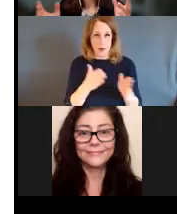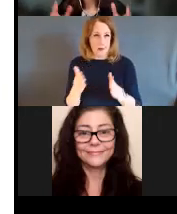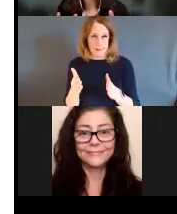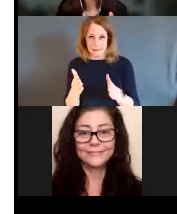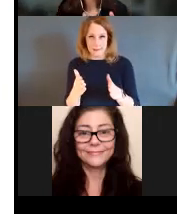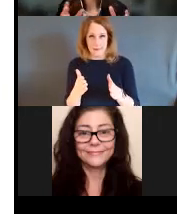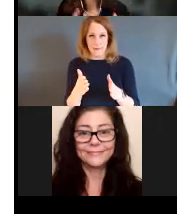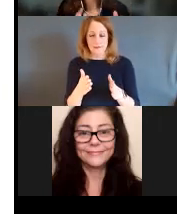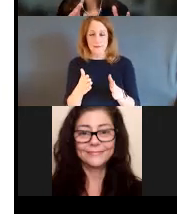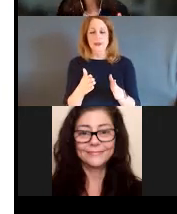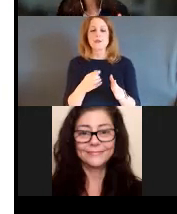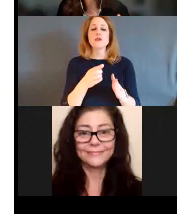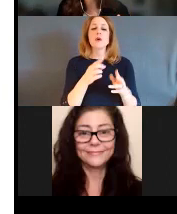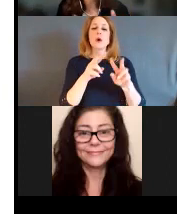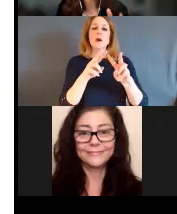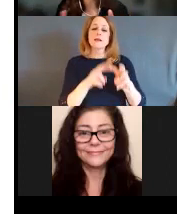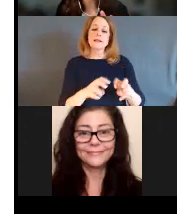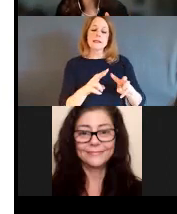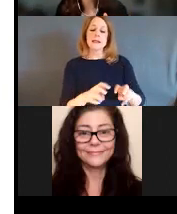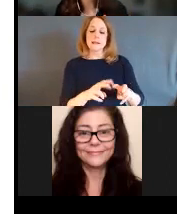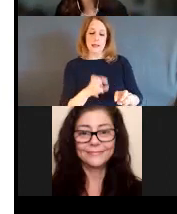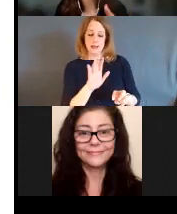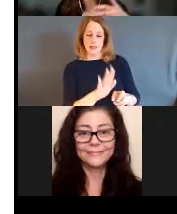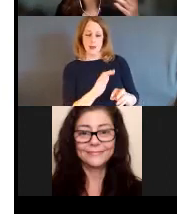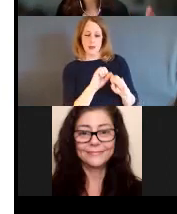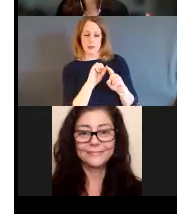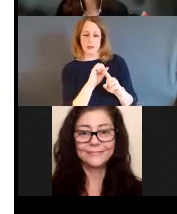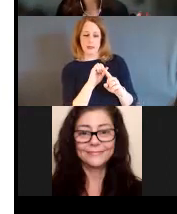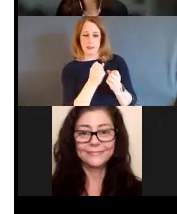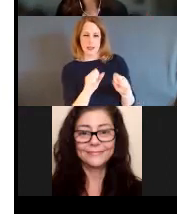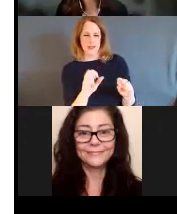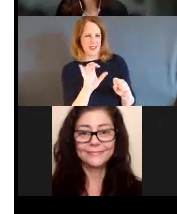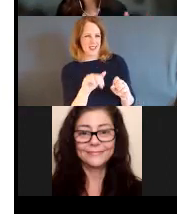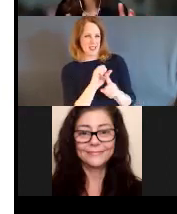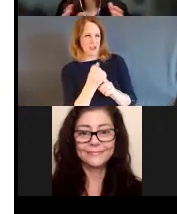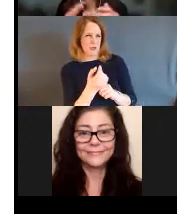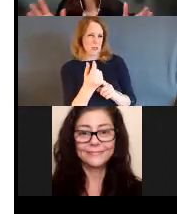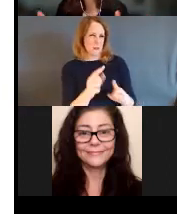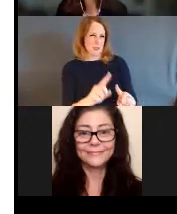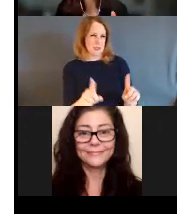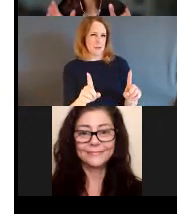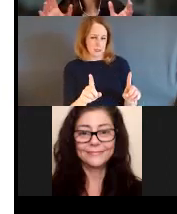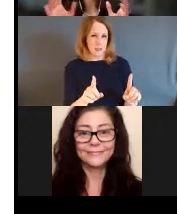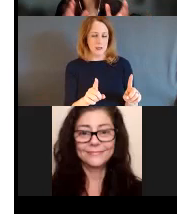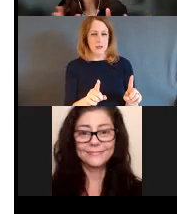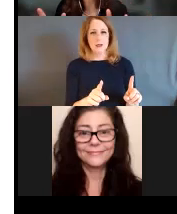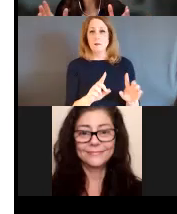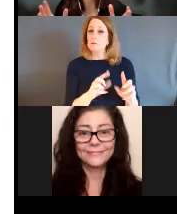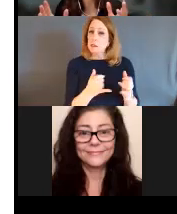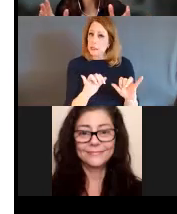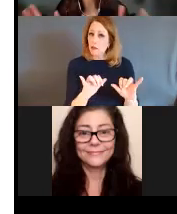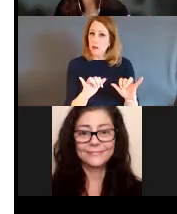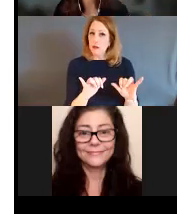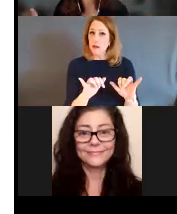devices. So assessing the safety in that situation looks a little bit different than if it was an acute situation. But nevertheless,